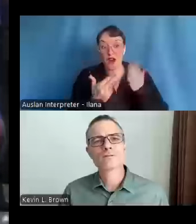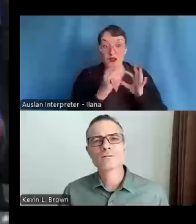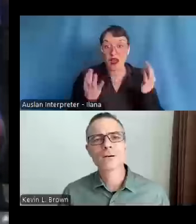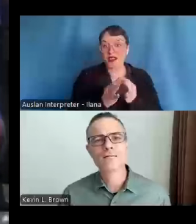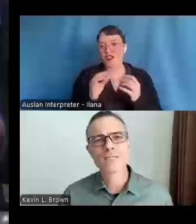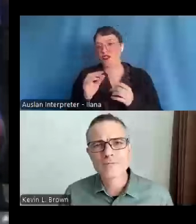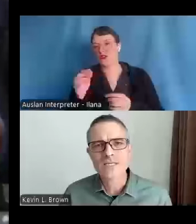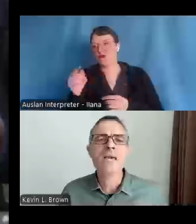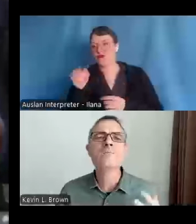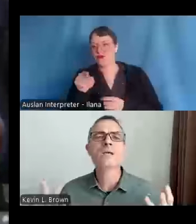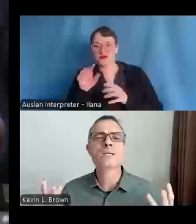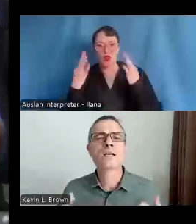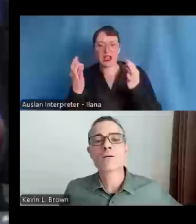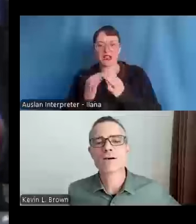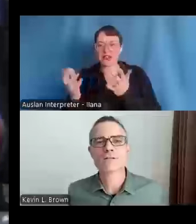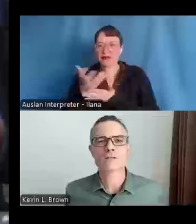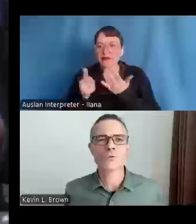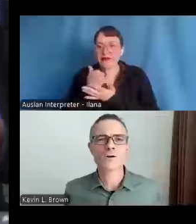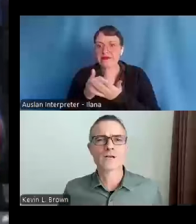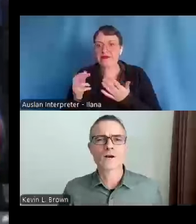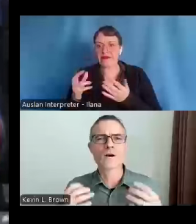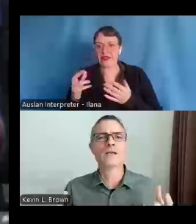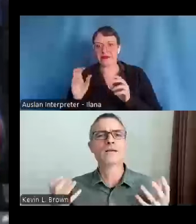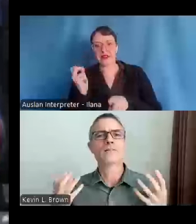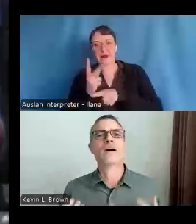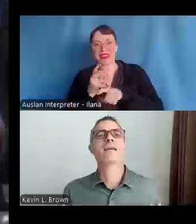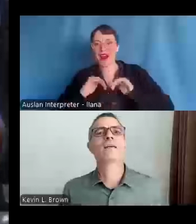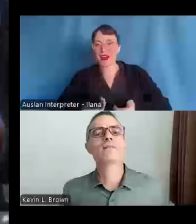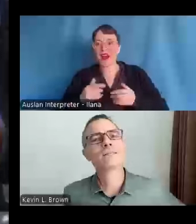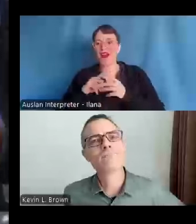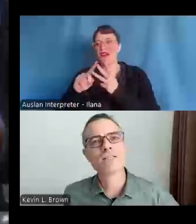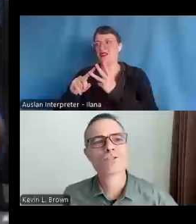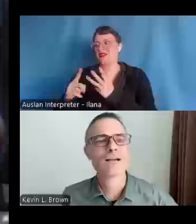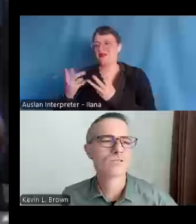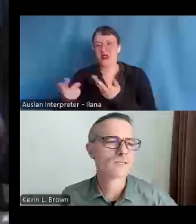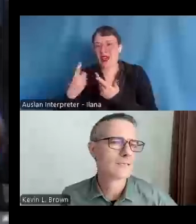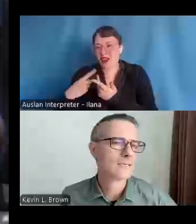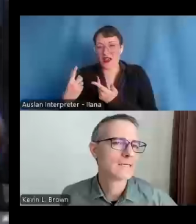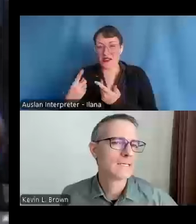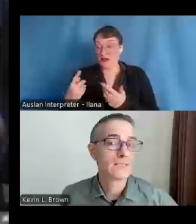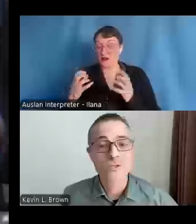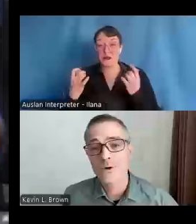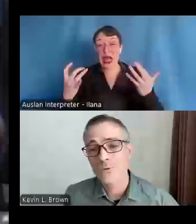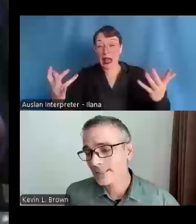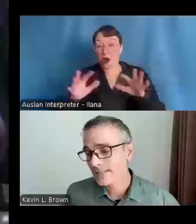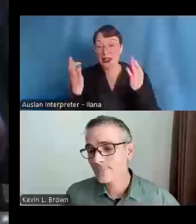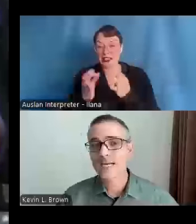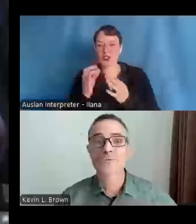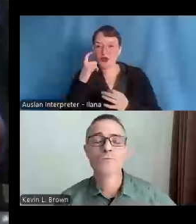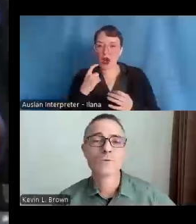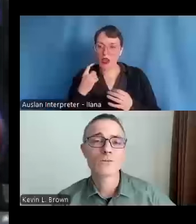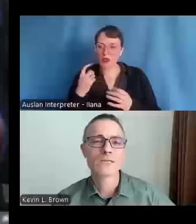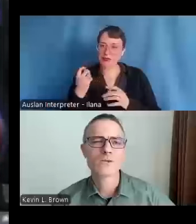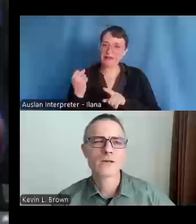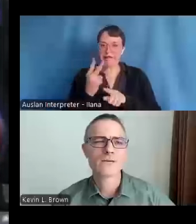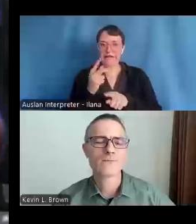There are, by some estimates, 10 million nonprofits in the world that are already fighting these challenges. And so that's when